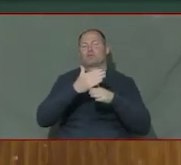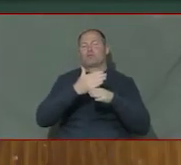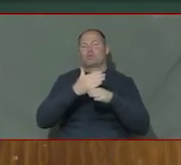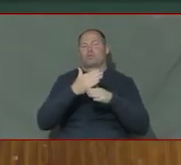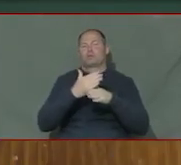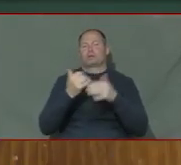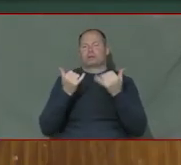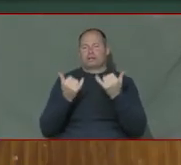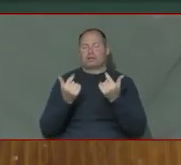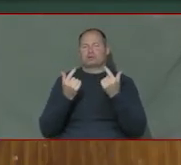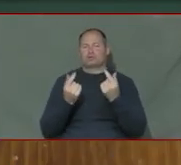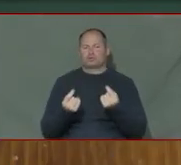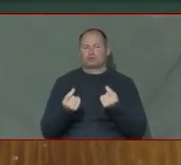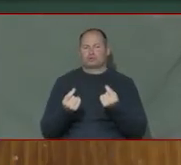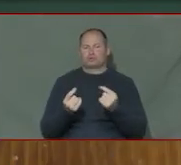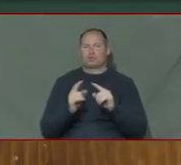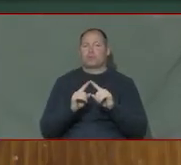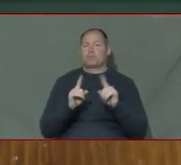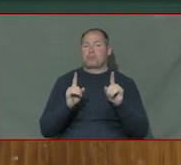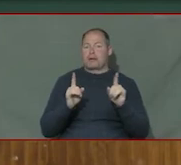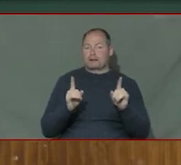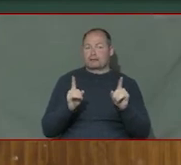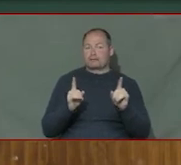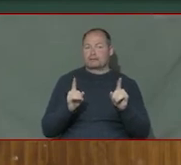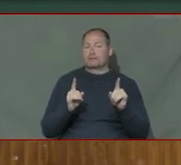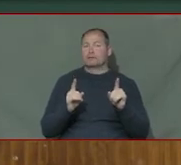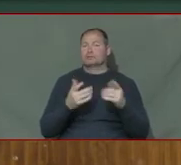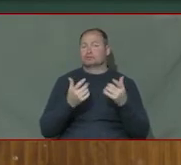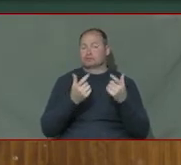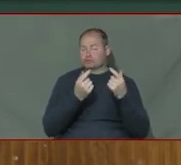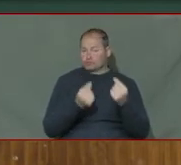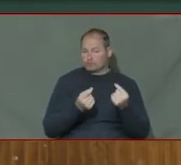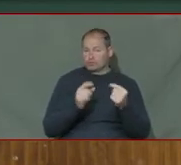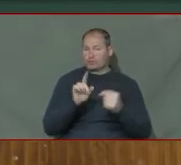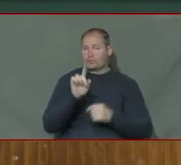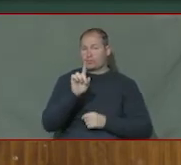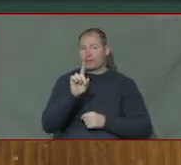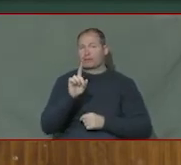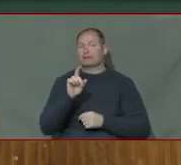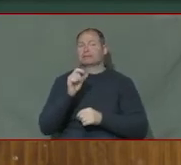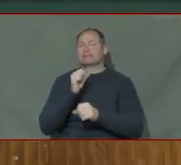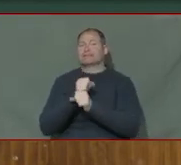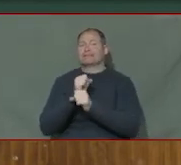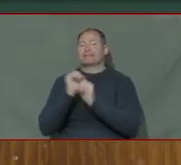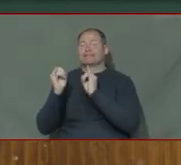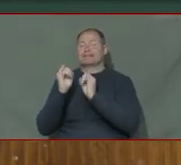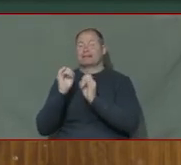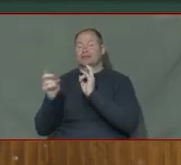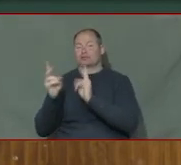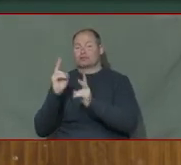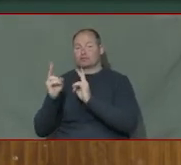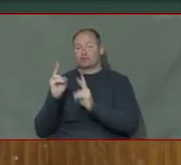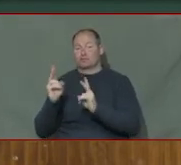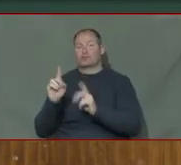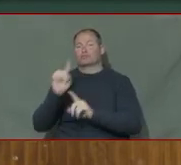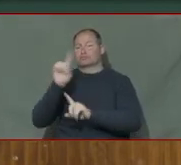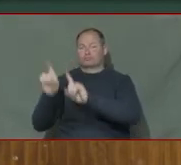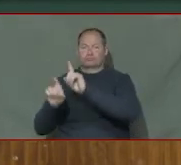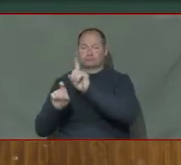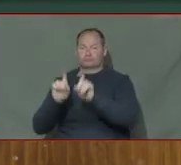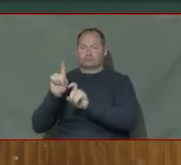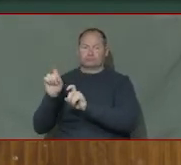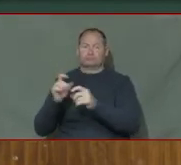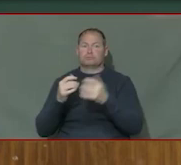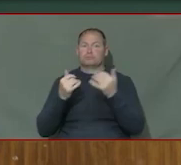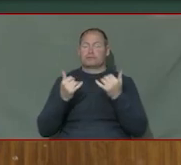only ask it in grade 11 and 12. So instead of you learning a lot of formulas, I'm going to show you a very